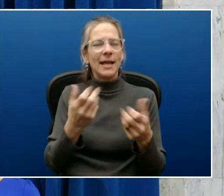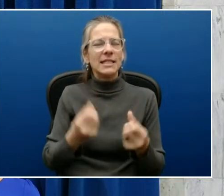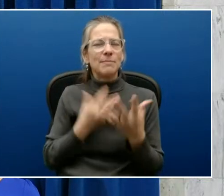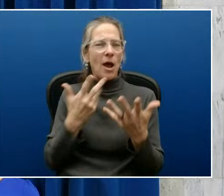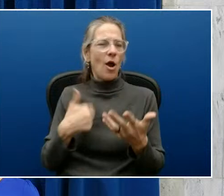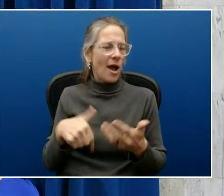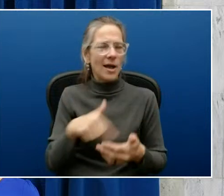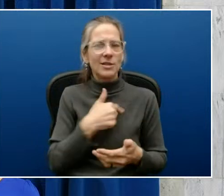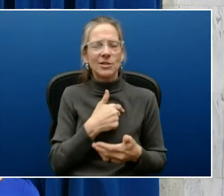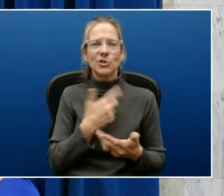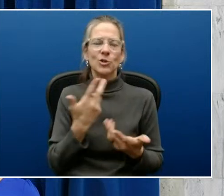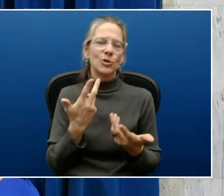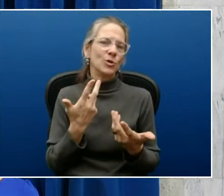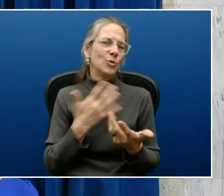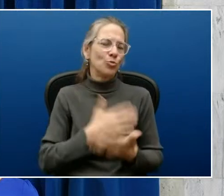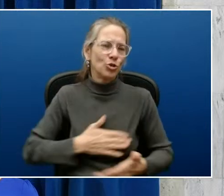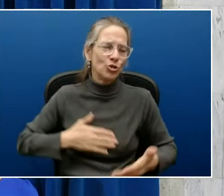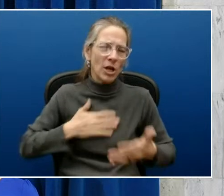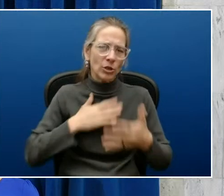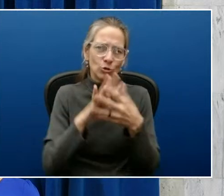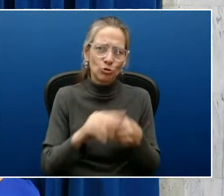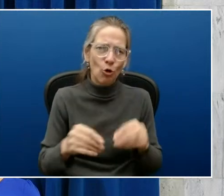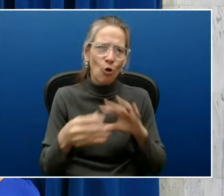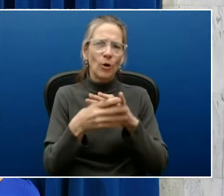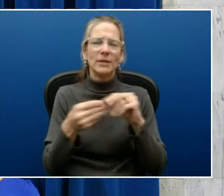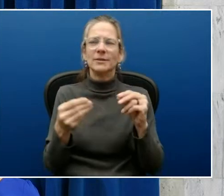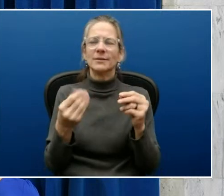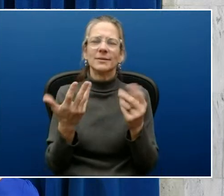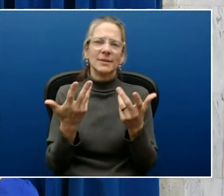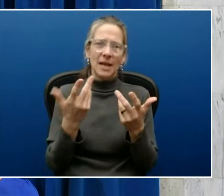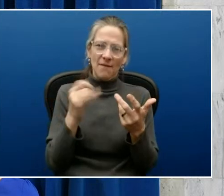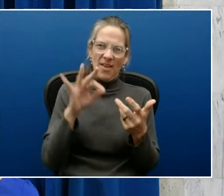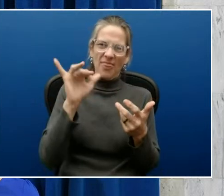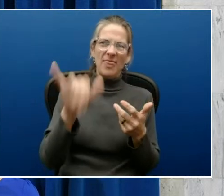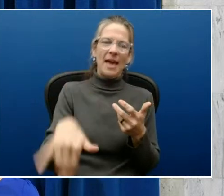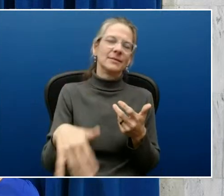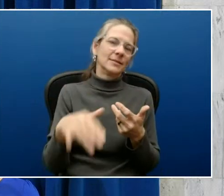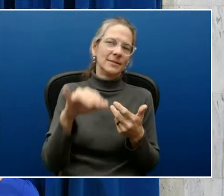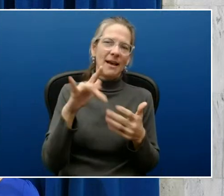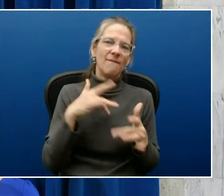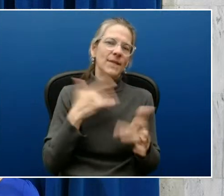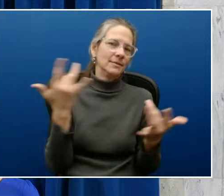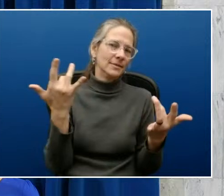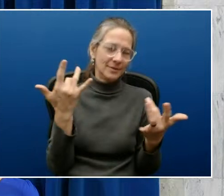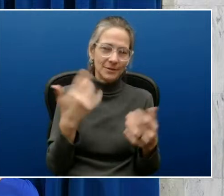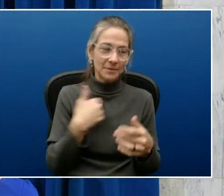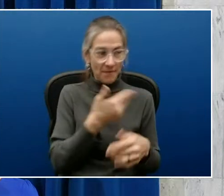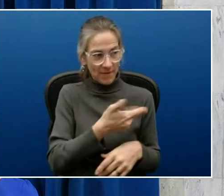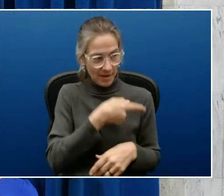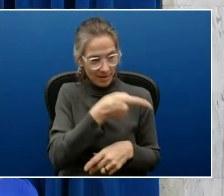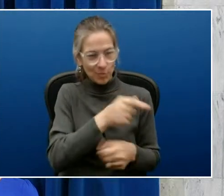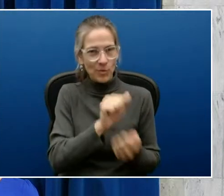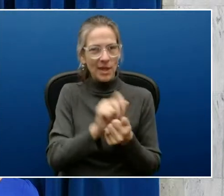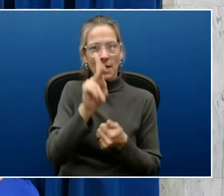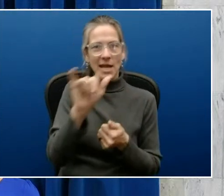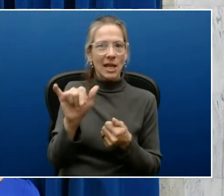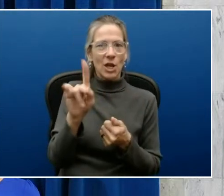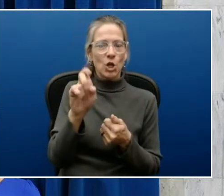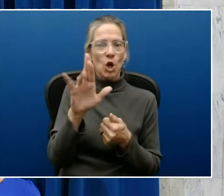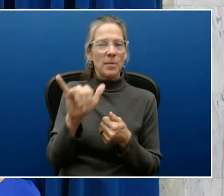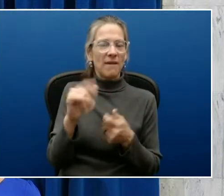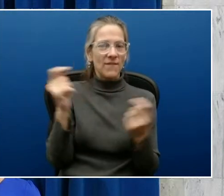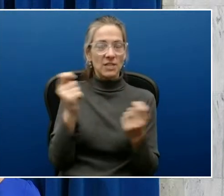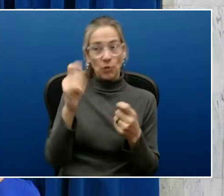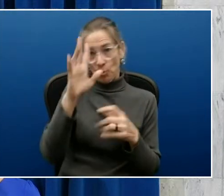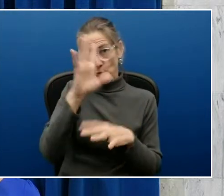the stories that define this iconic event. So I'm going to invite him, along with Kentucky Derby Festival President and